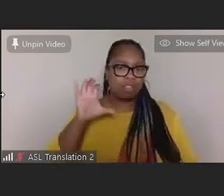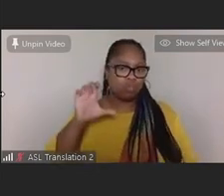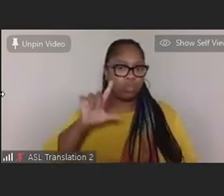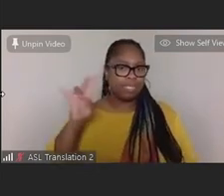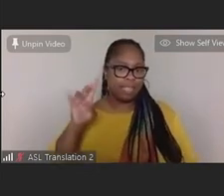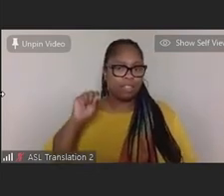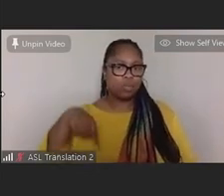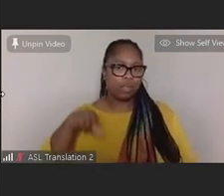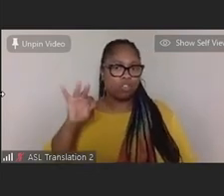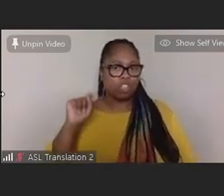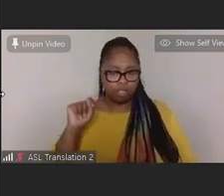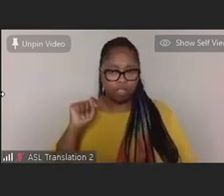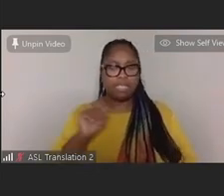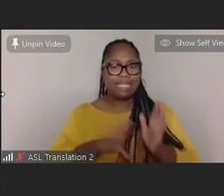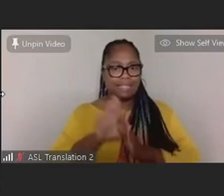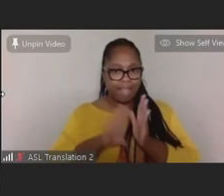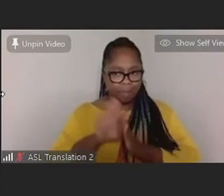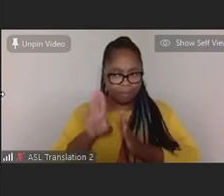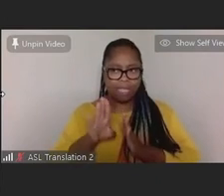16,927 square foot development,